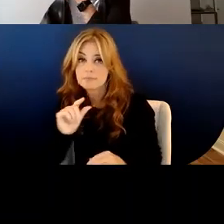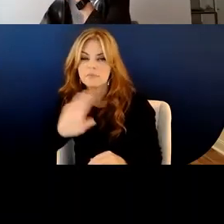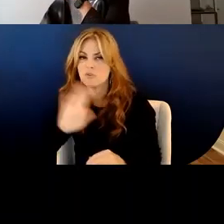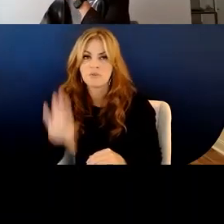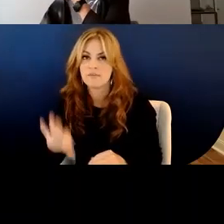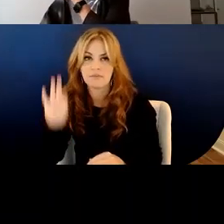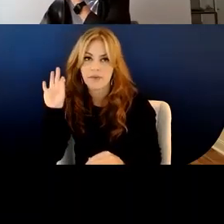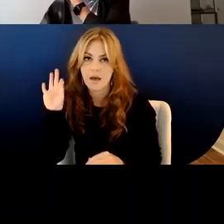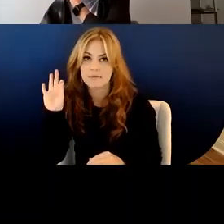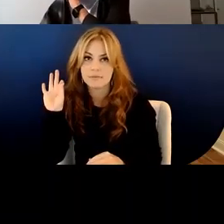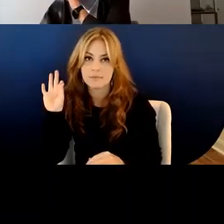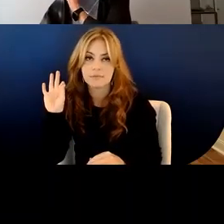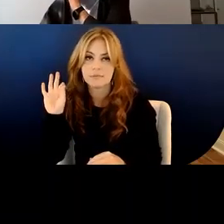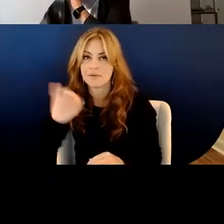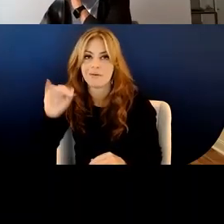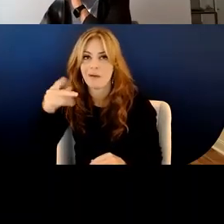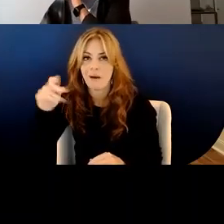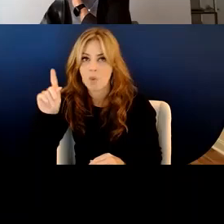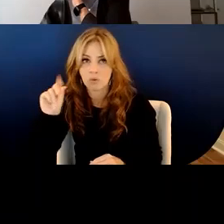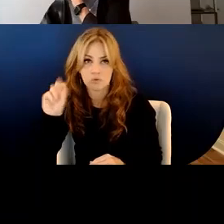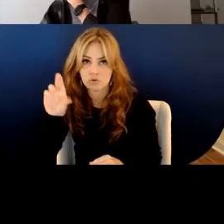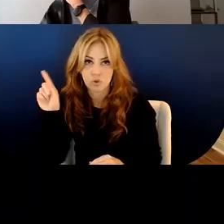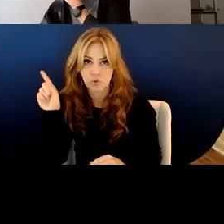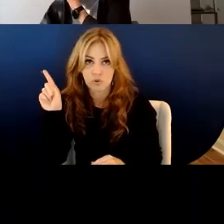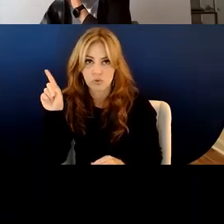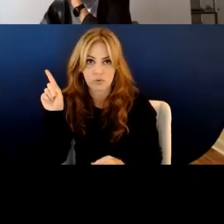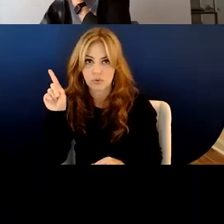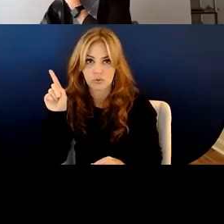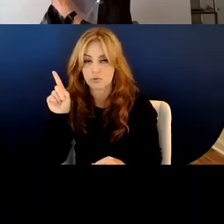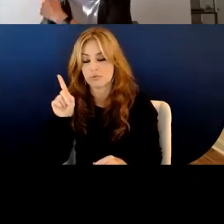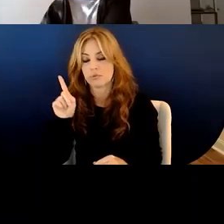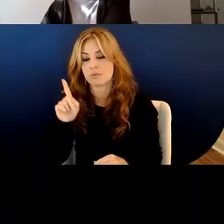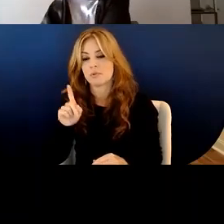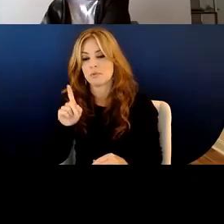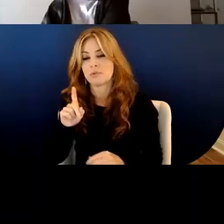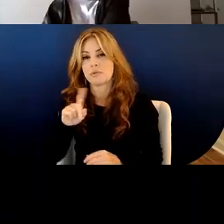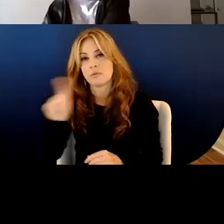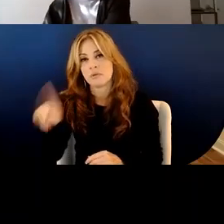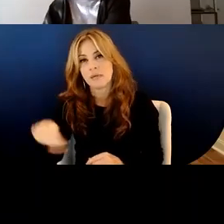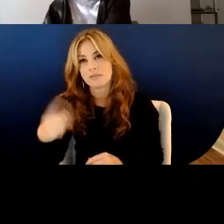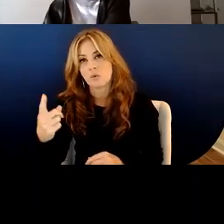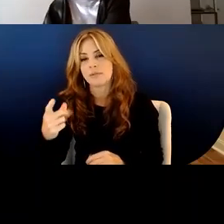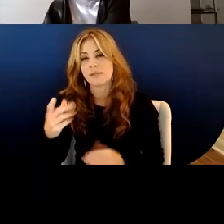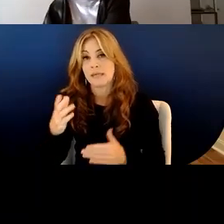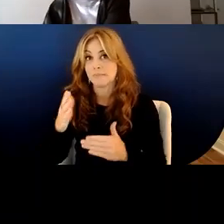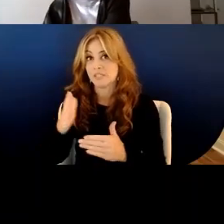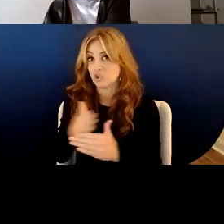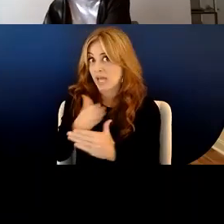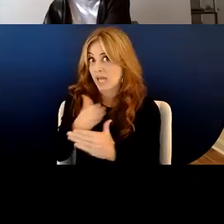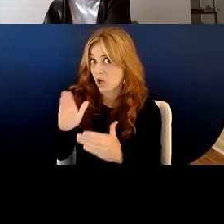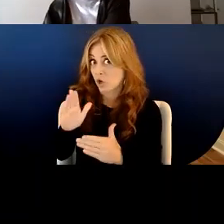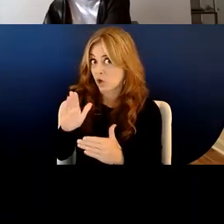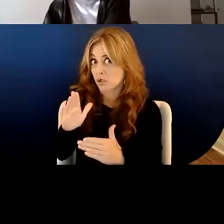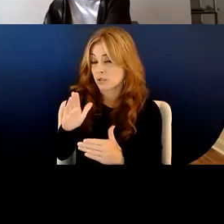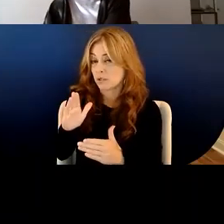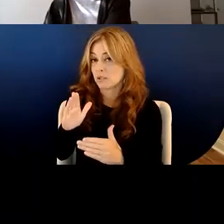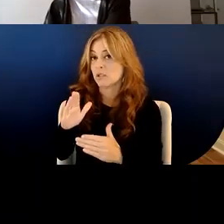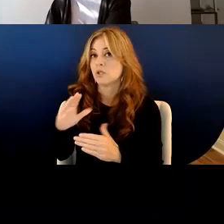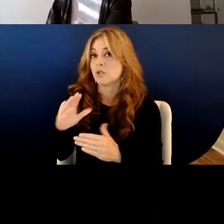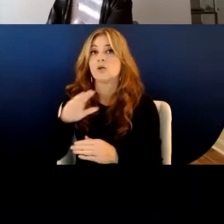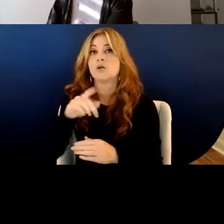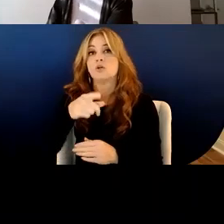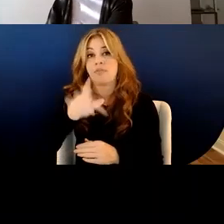find an iPoster there. It can be shared. It can be on